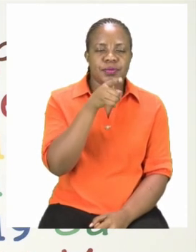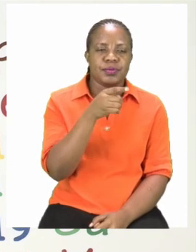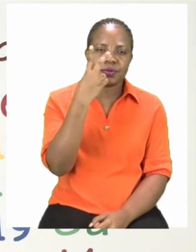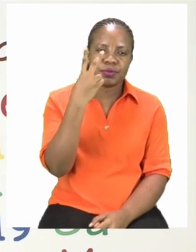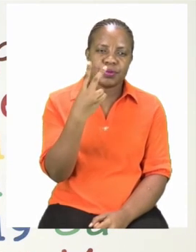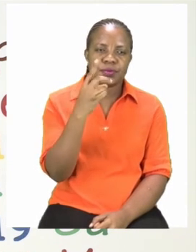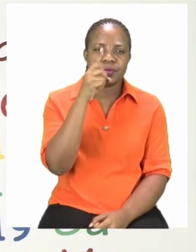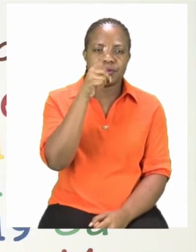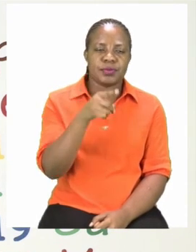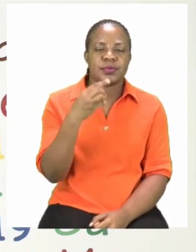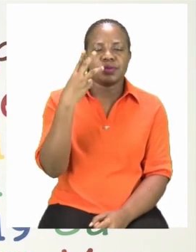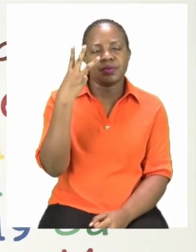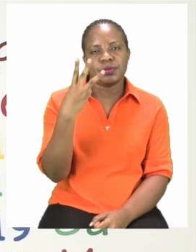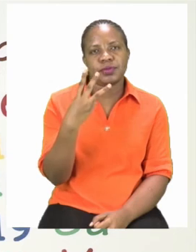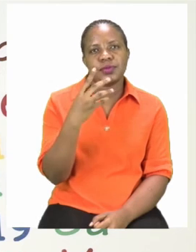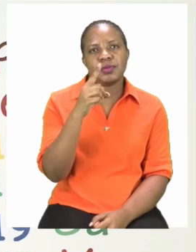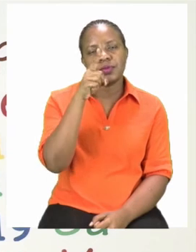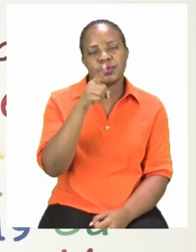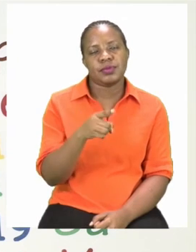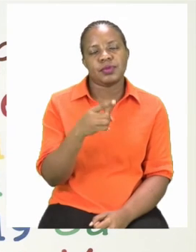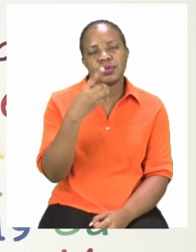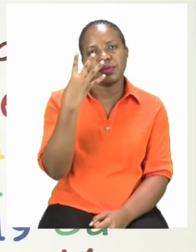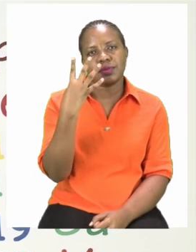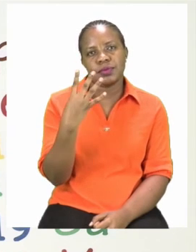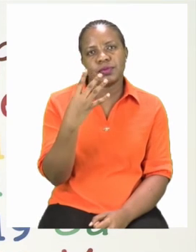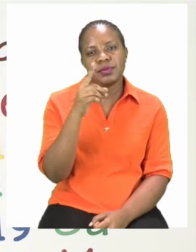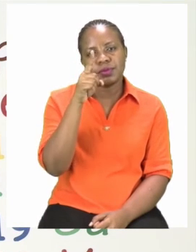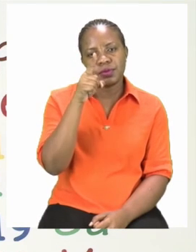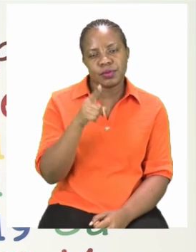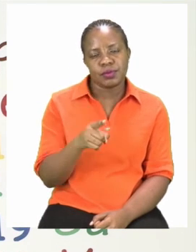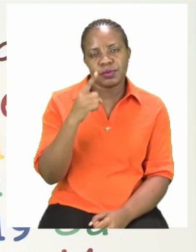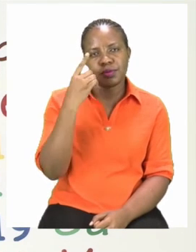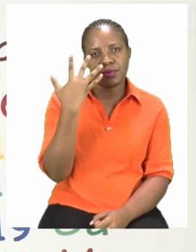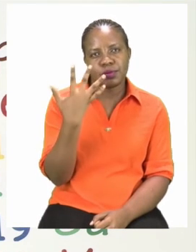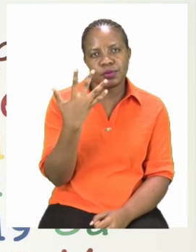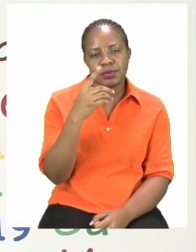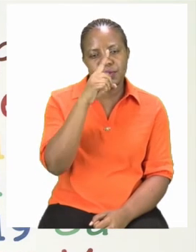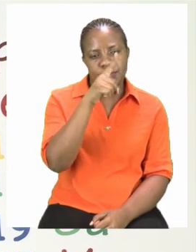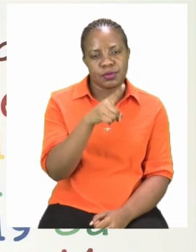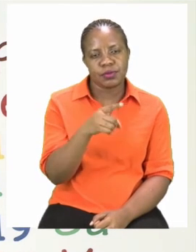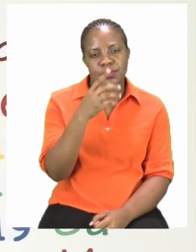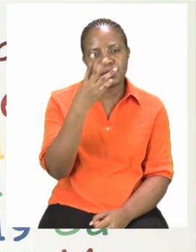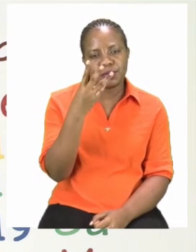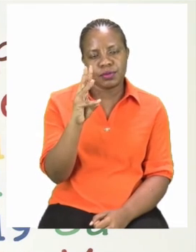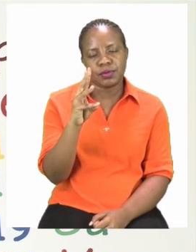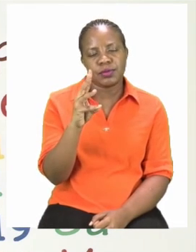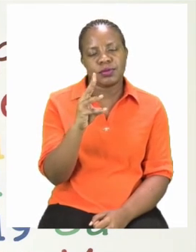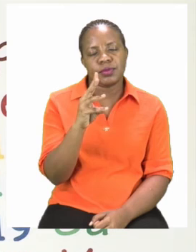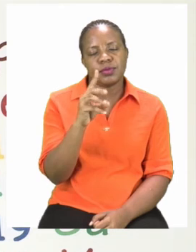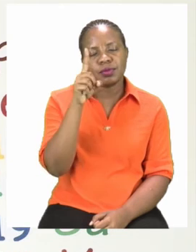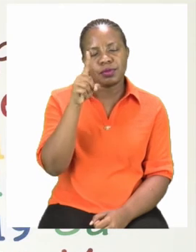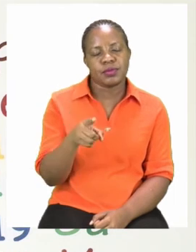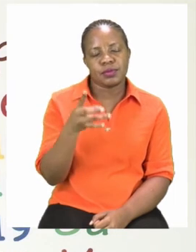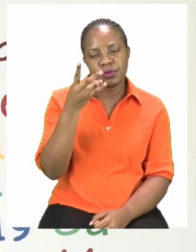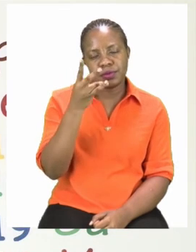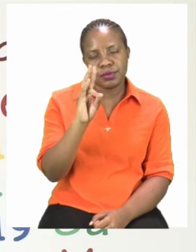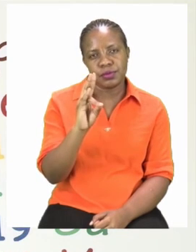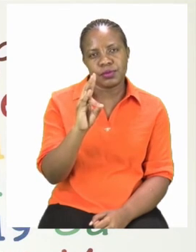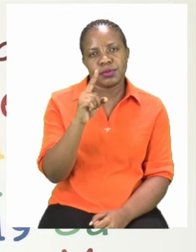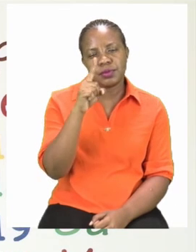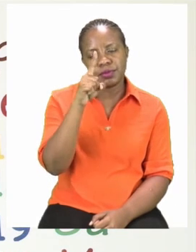then what do we have? Instead of having 20 plus 10 equals, when we